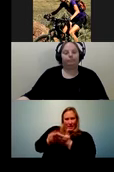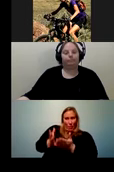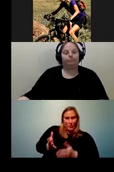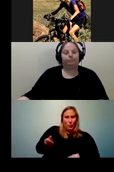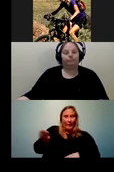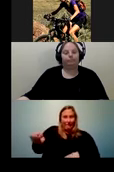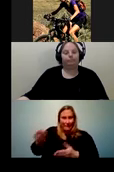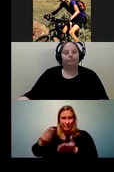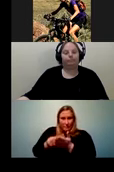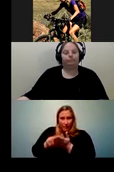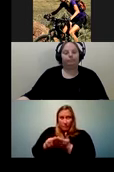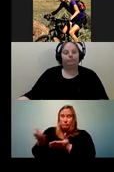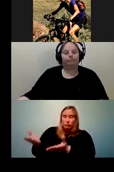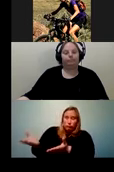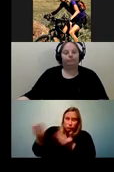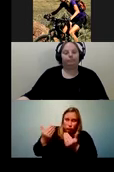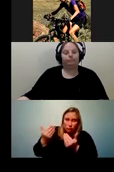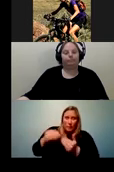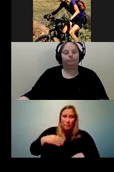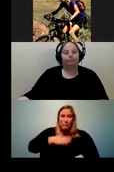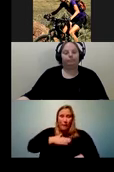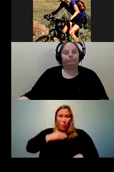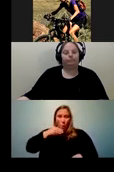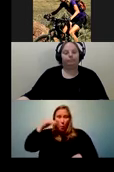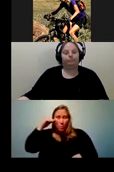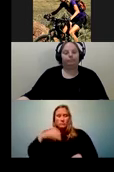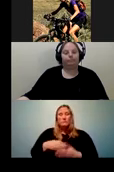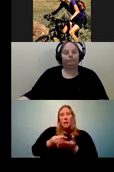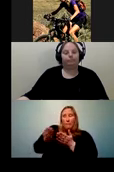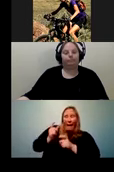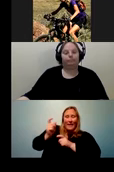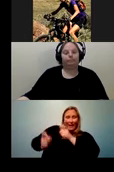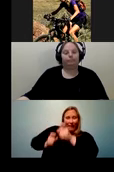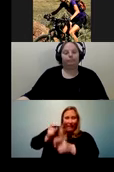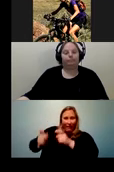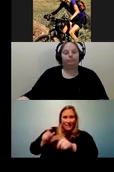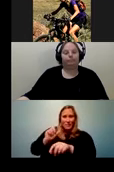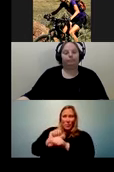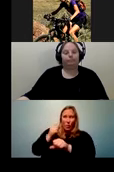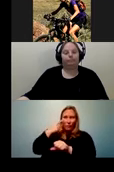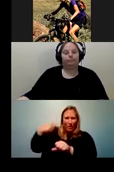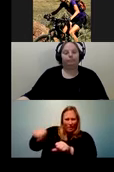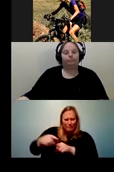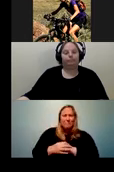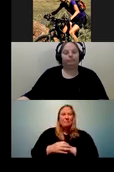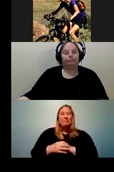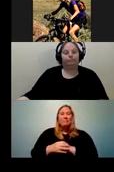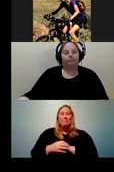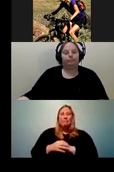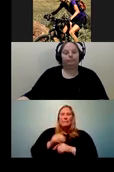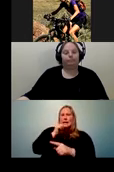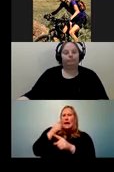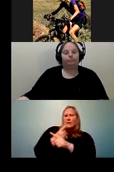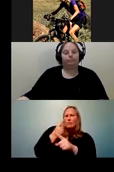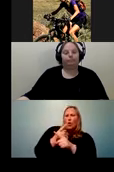Bringing consumers to our home, purchasing gifts for the people that we work for, having inappropriate sexual